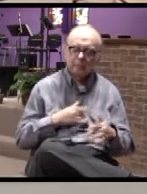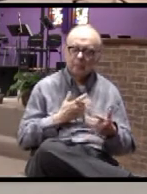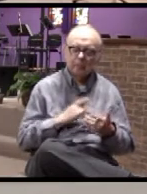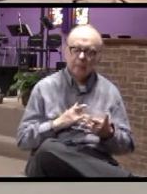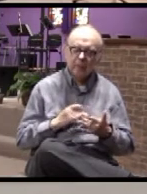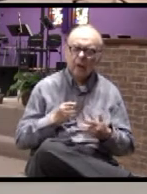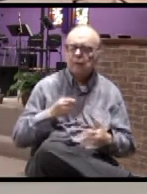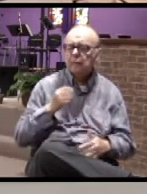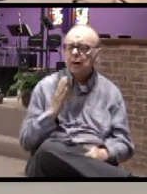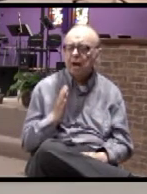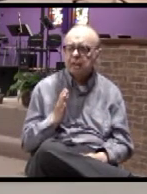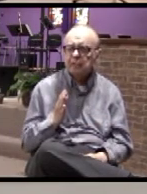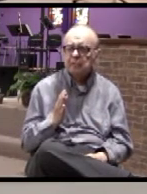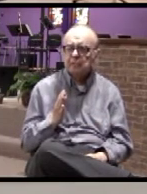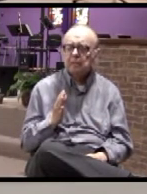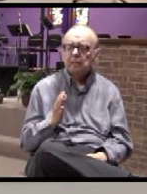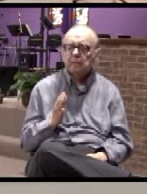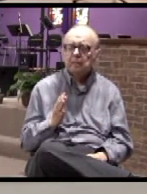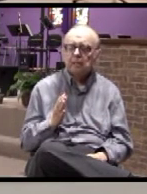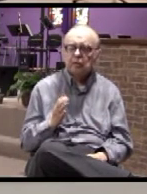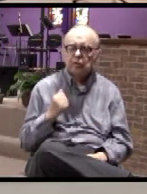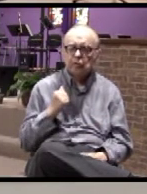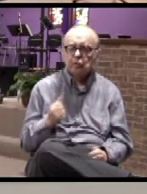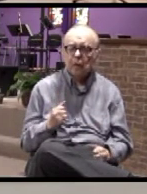of God.